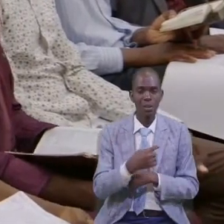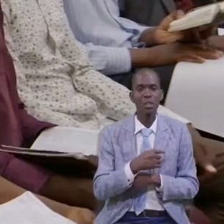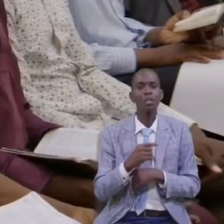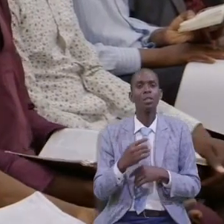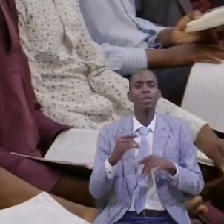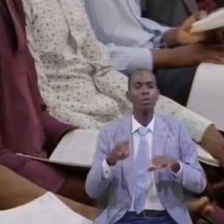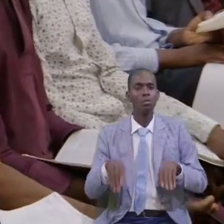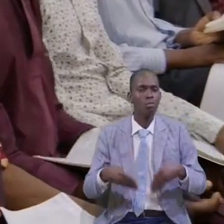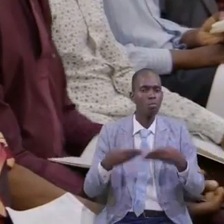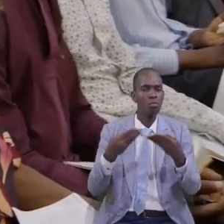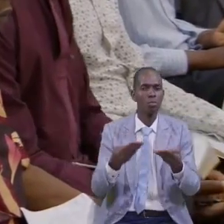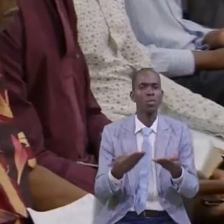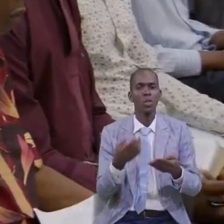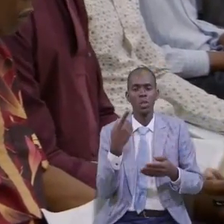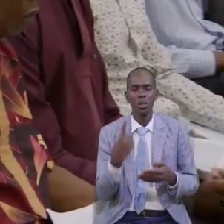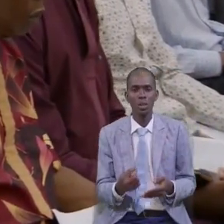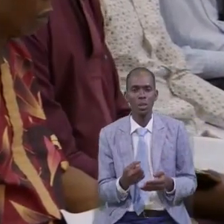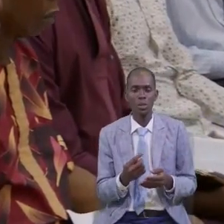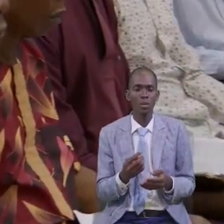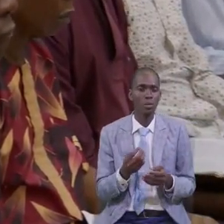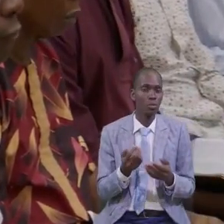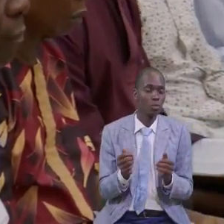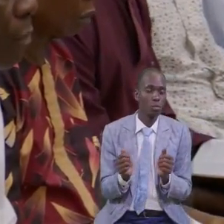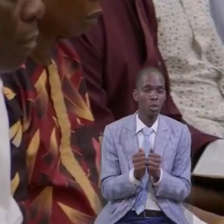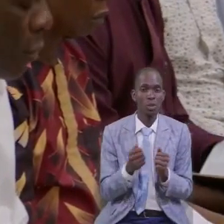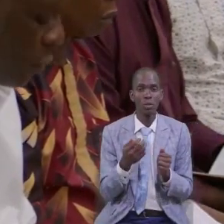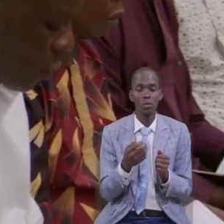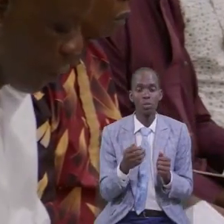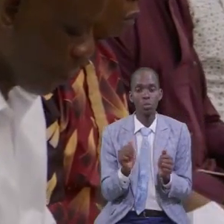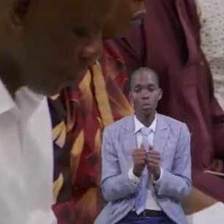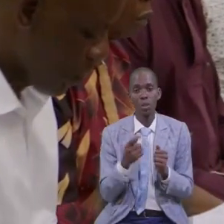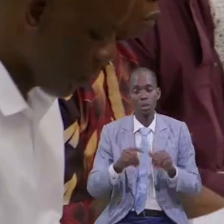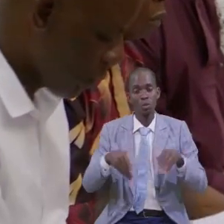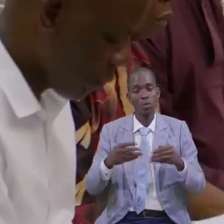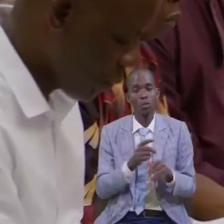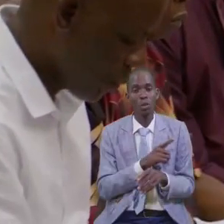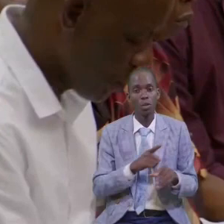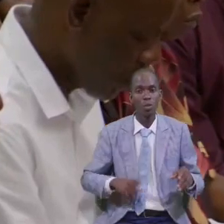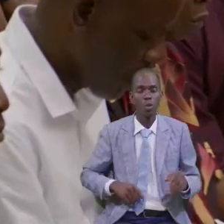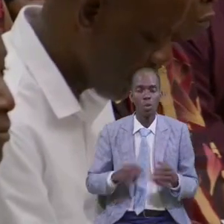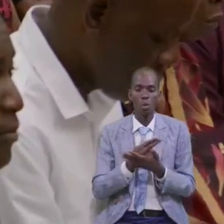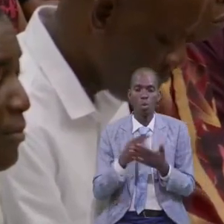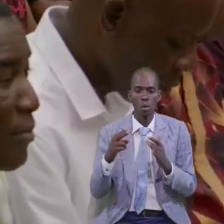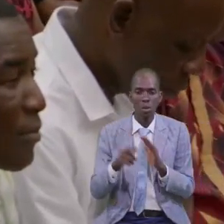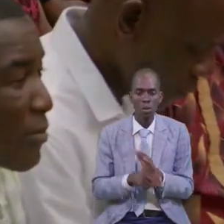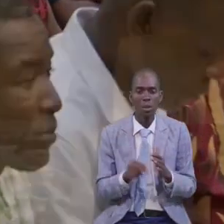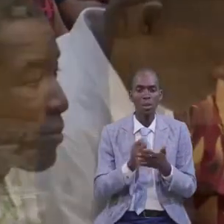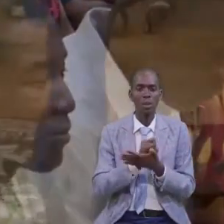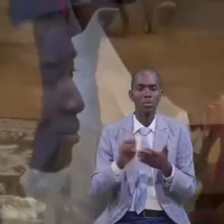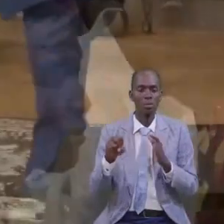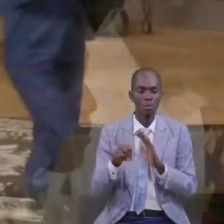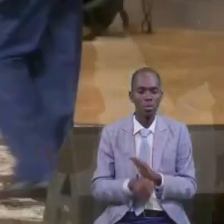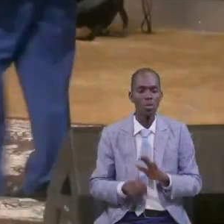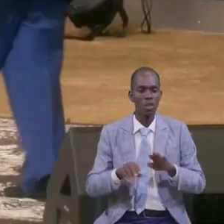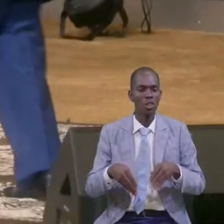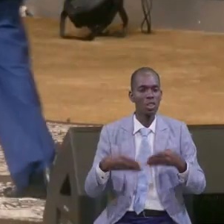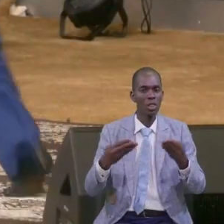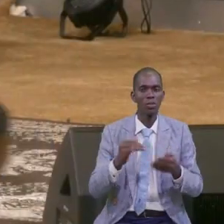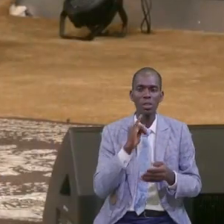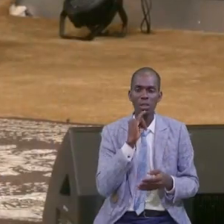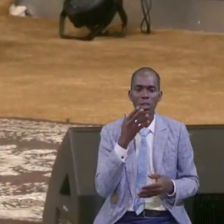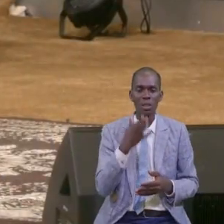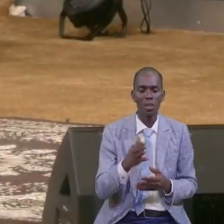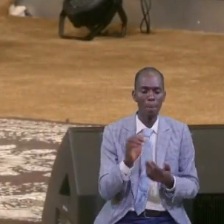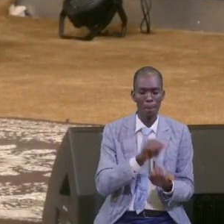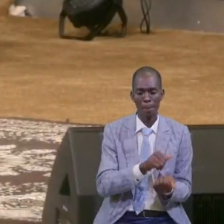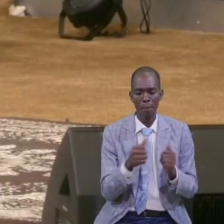provision of the Lord, and he goes through the salvation is there, holiness is there, sanctification sanctification is there, healing is there,